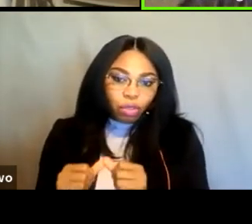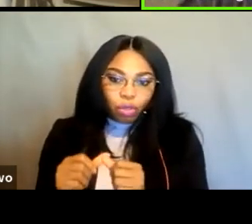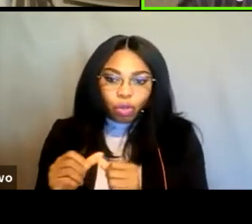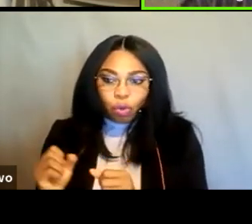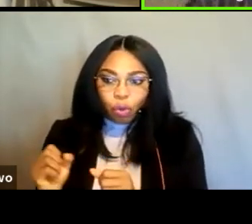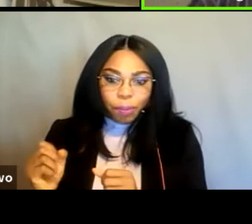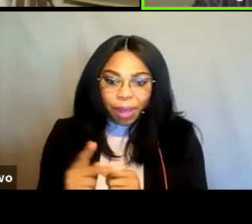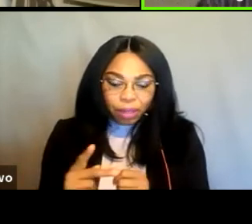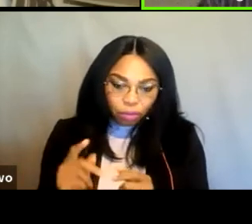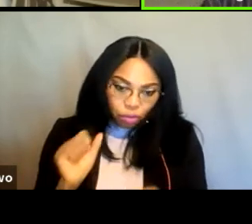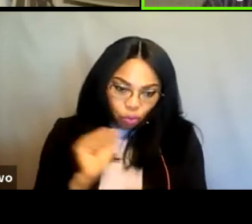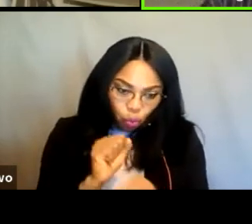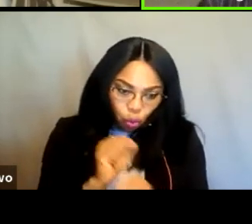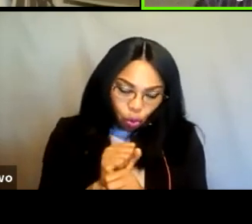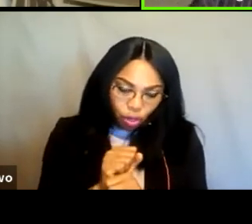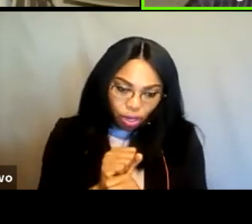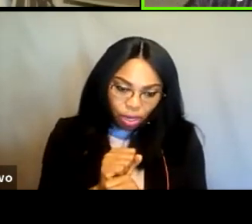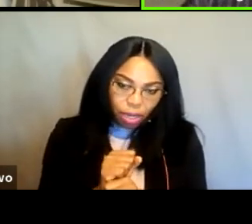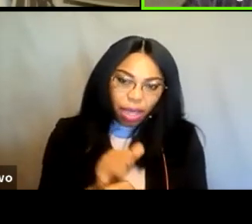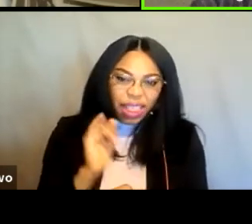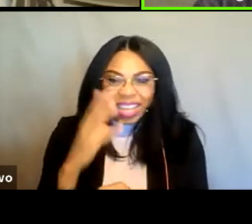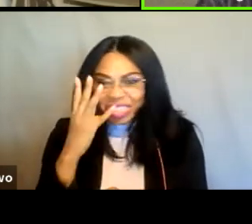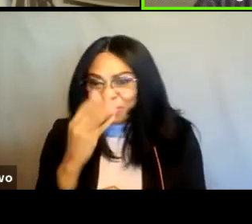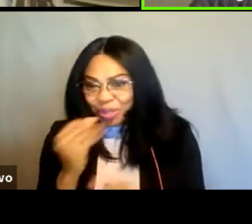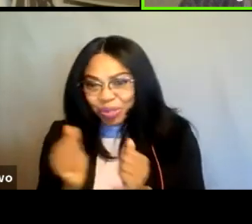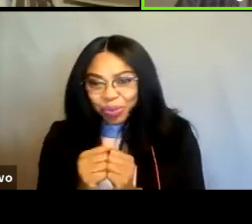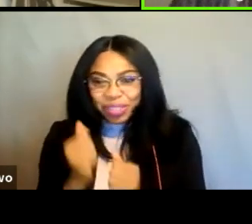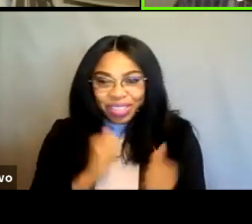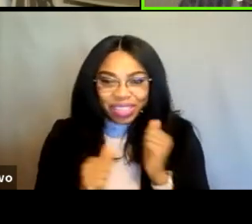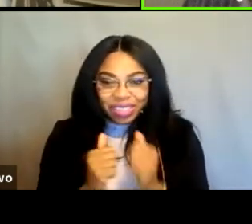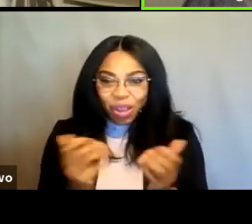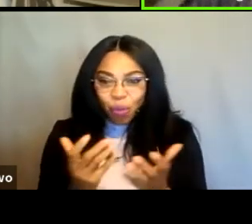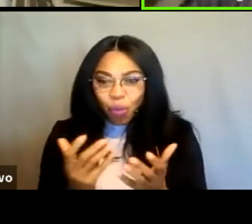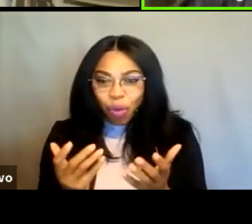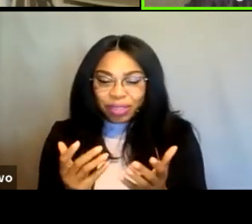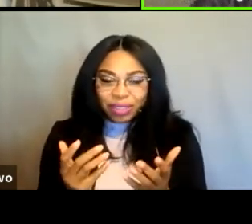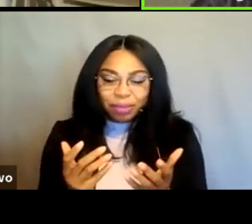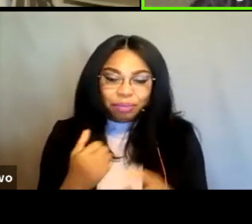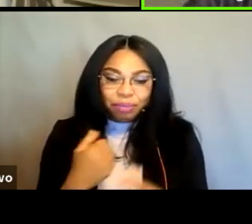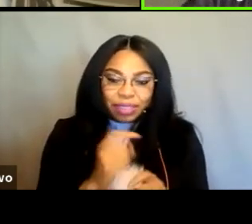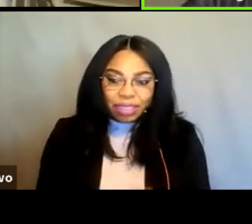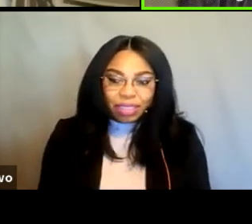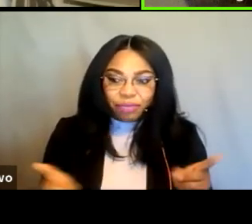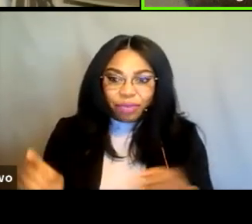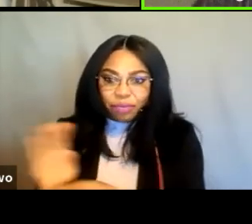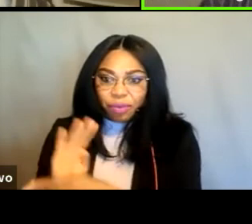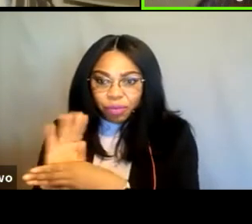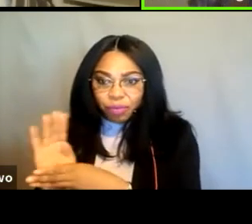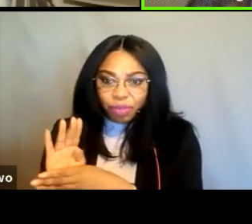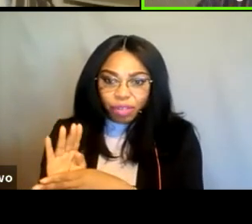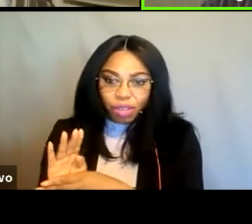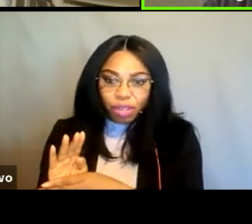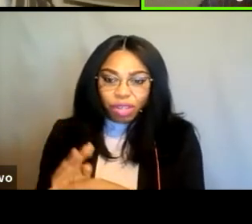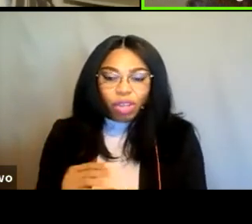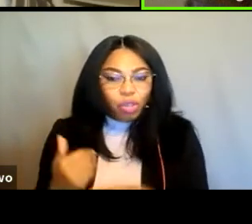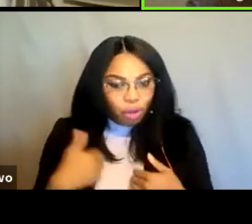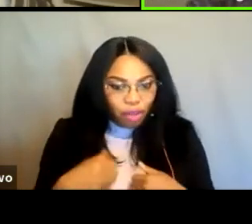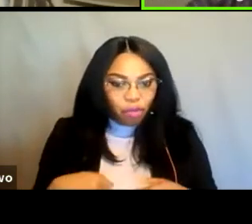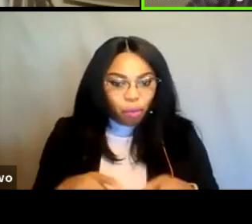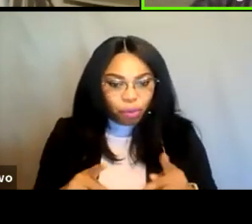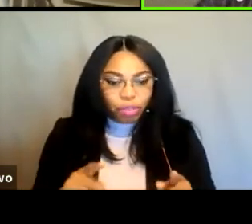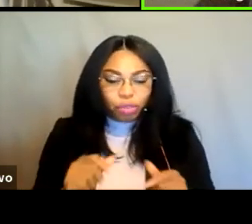to the work, because that's the beauty with theater and what makes it different from film, you know, is that you, there's opportunity